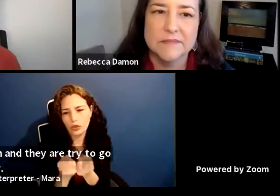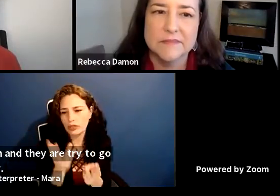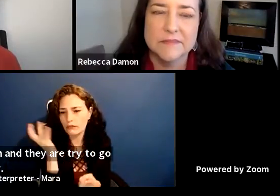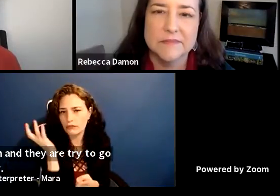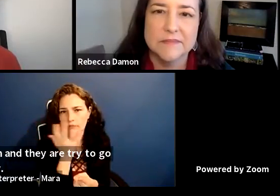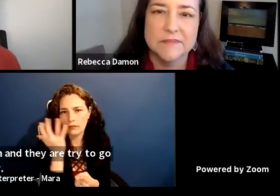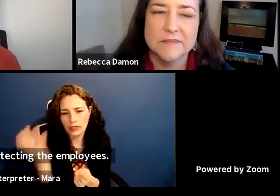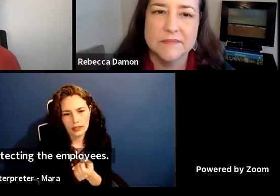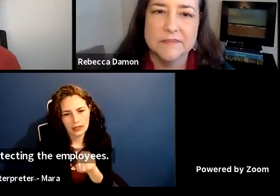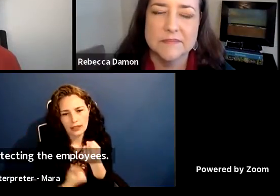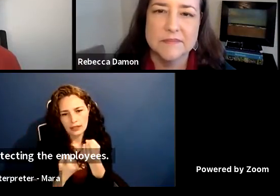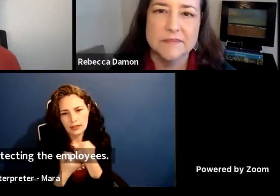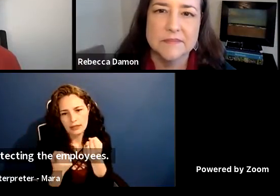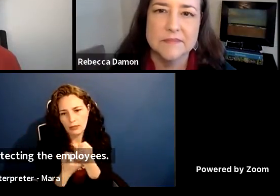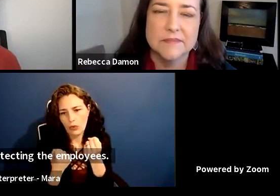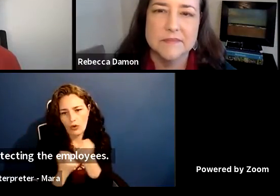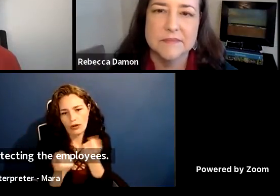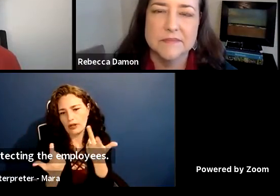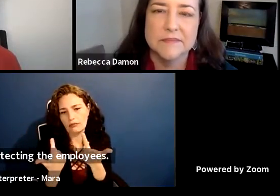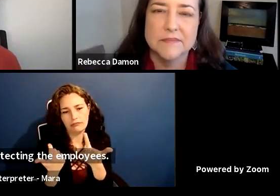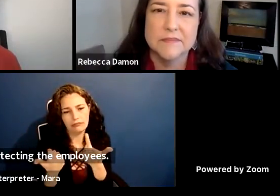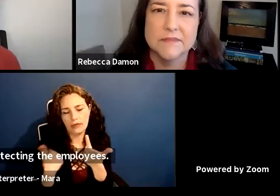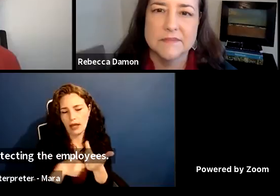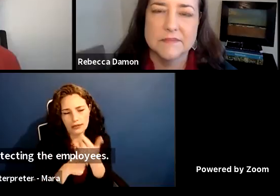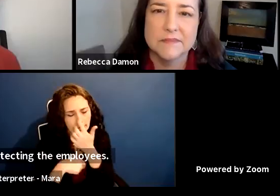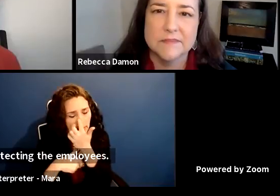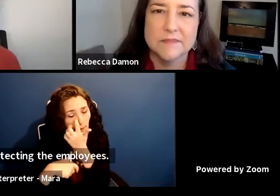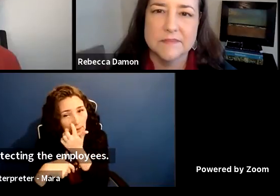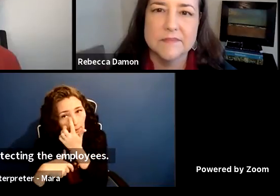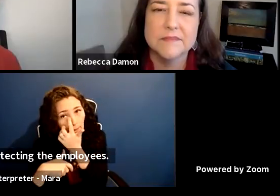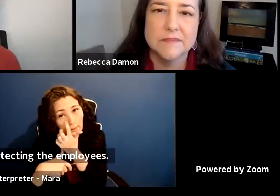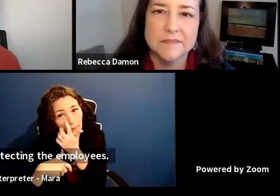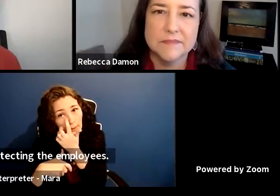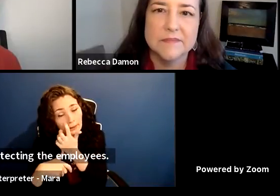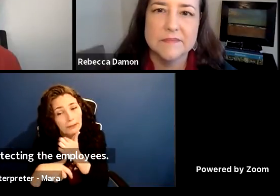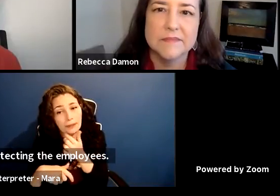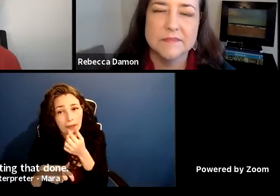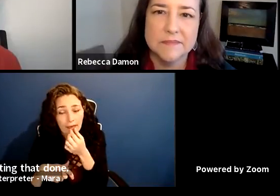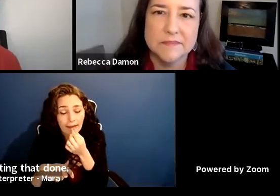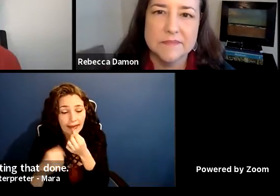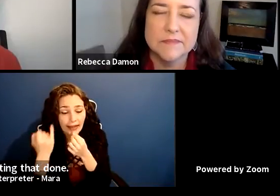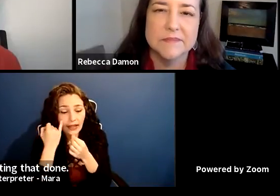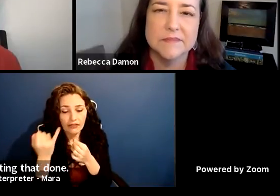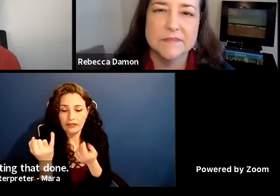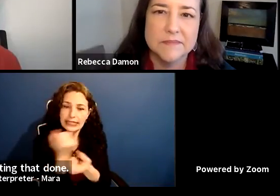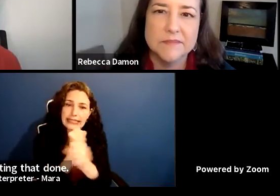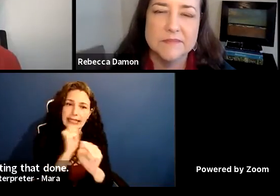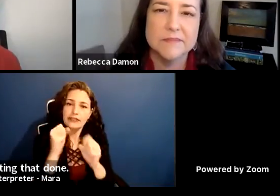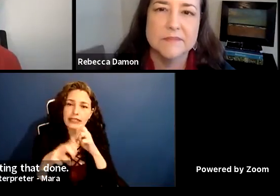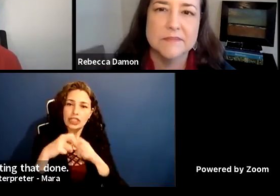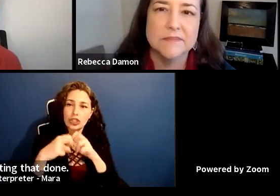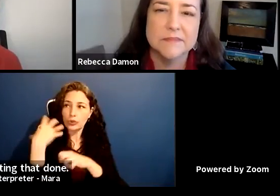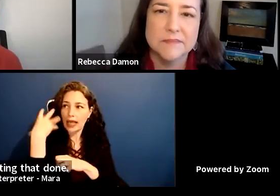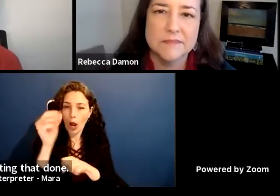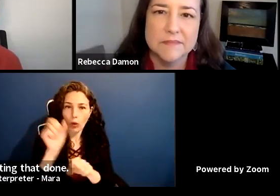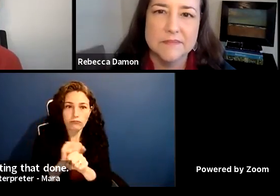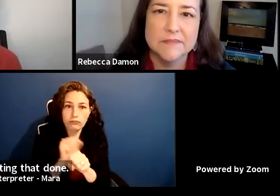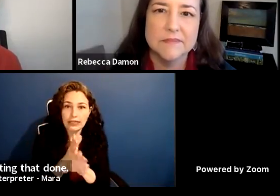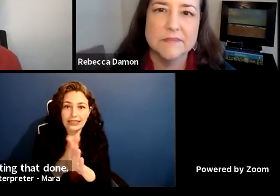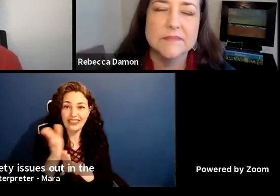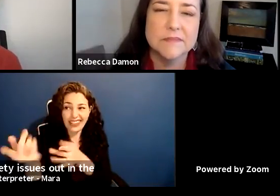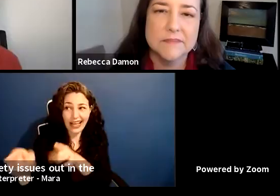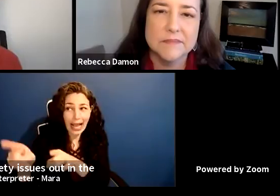done for all of us. And also we deal with some safety issues out in the field. Our equipment is very